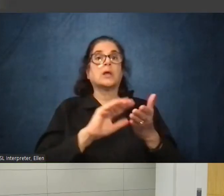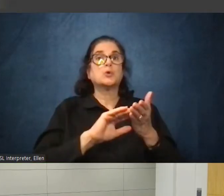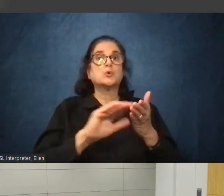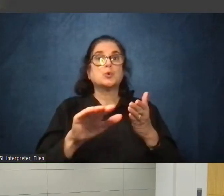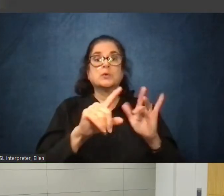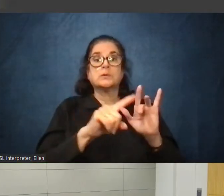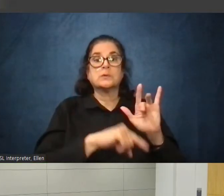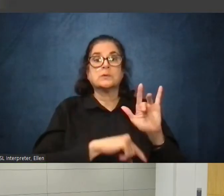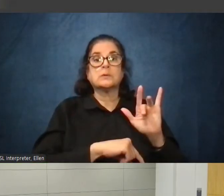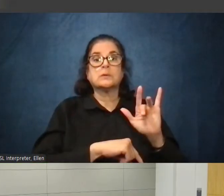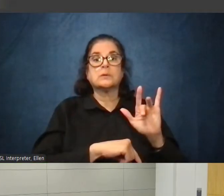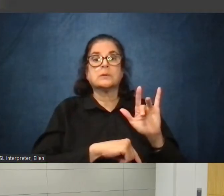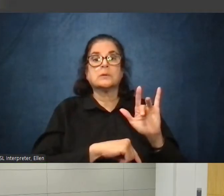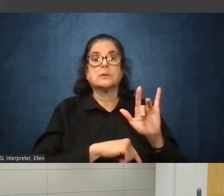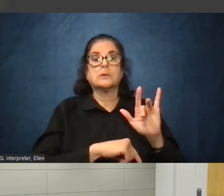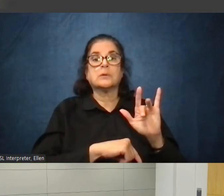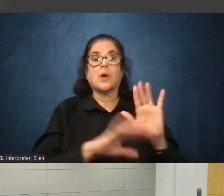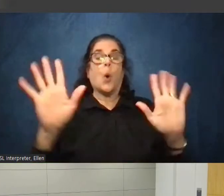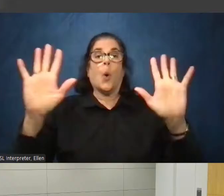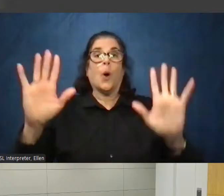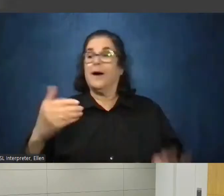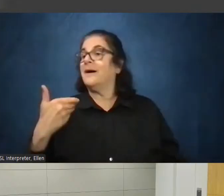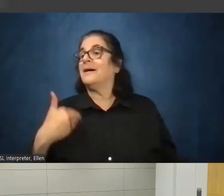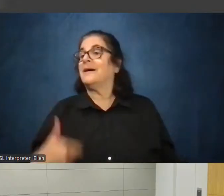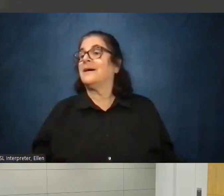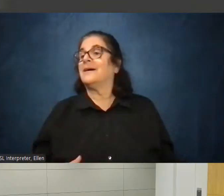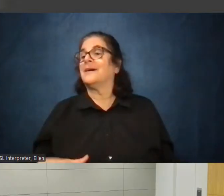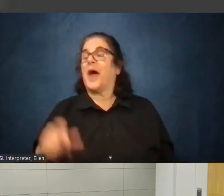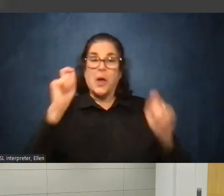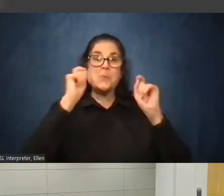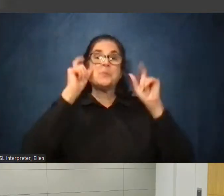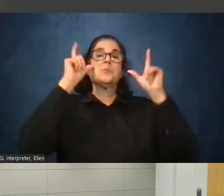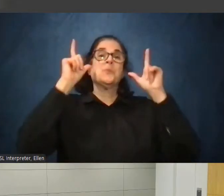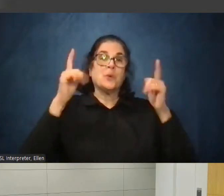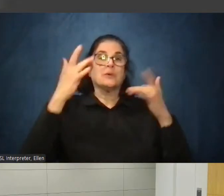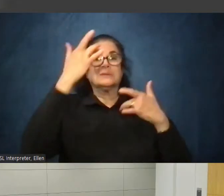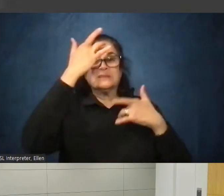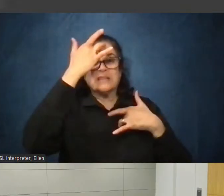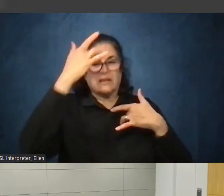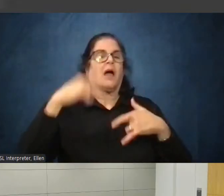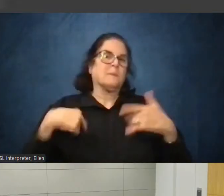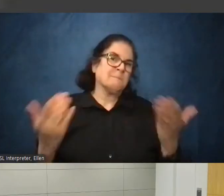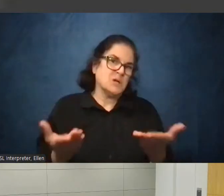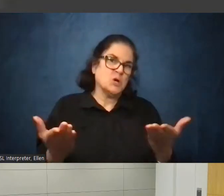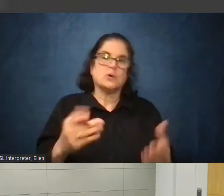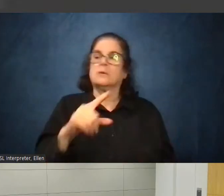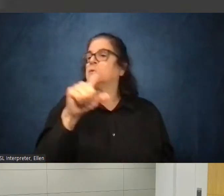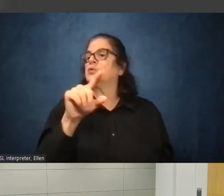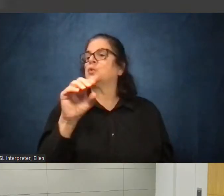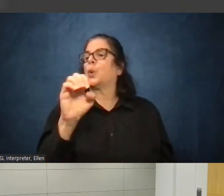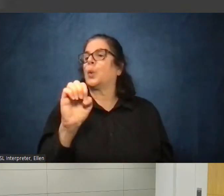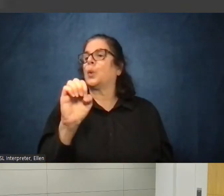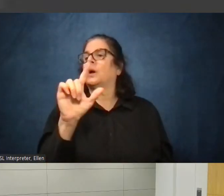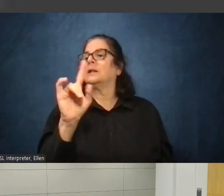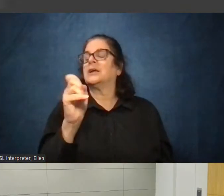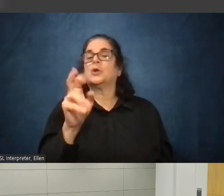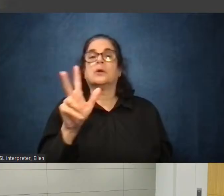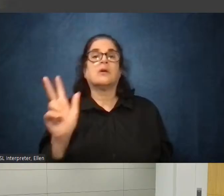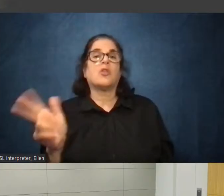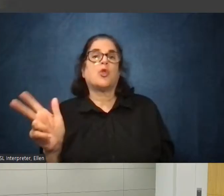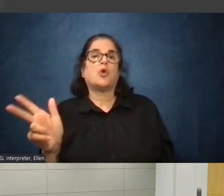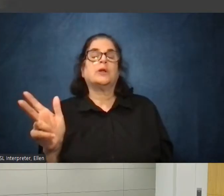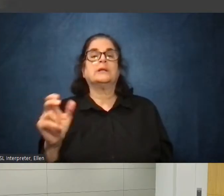Zoe. I woke up sick, but present, Zoe Lanier, 30s, she,